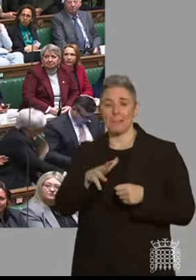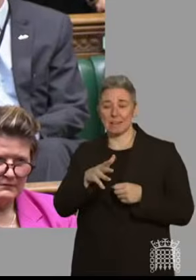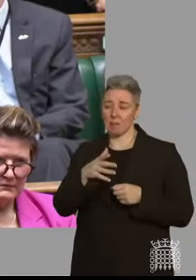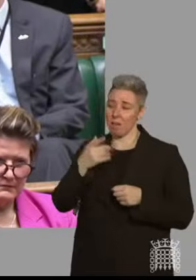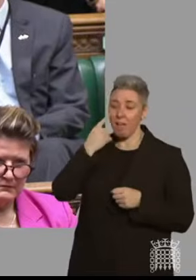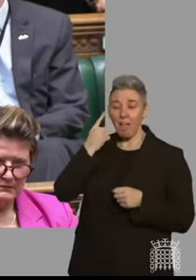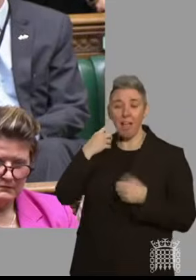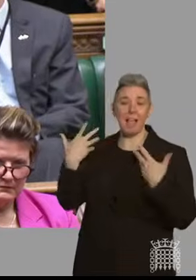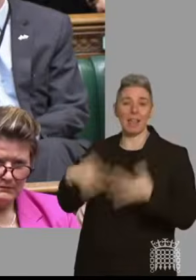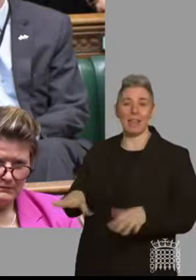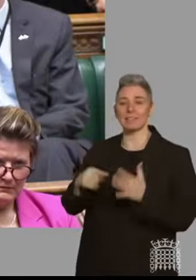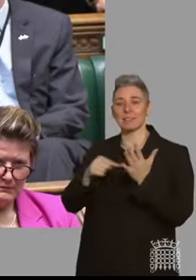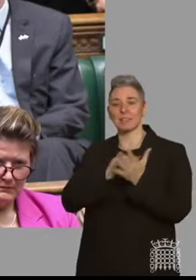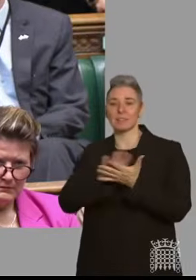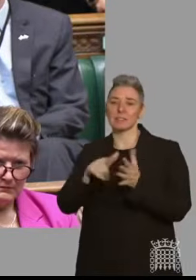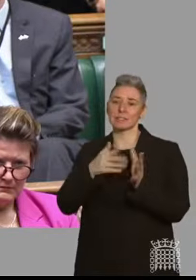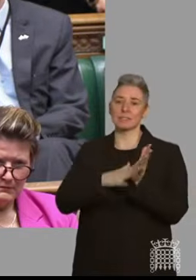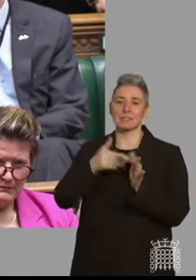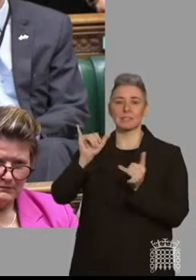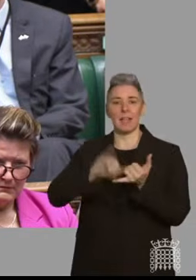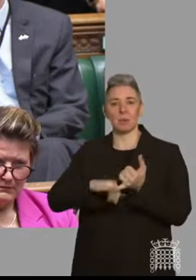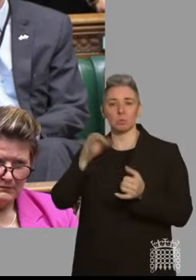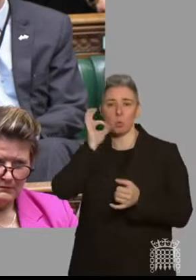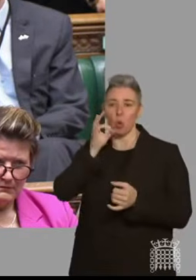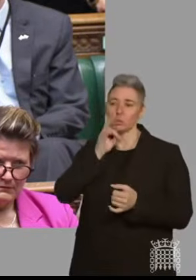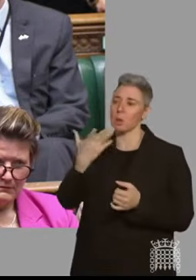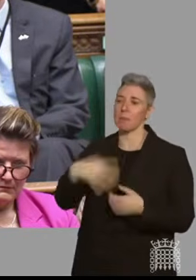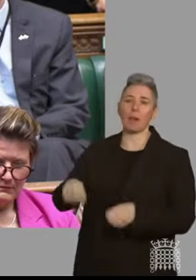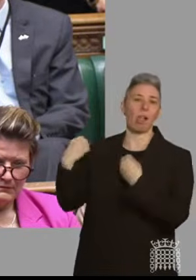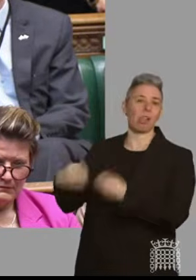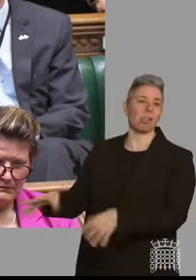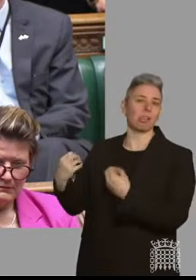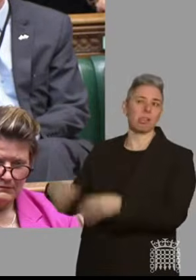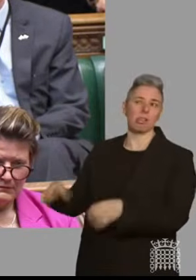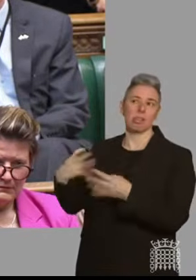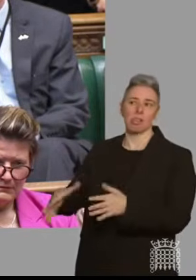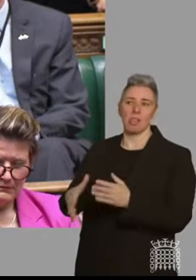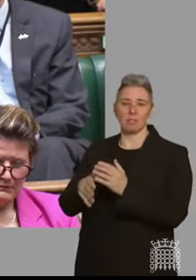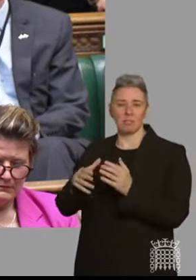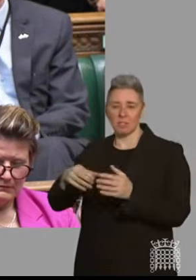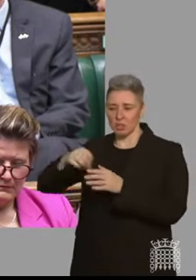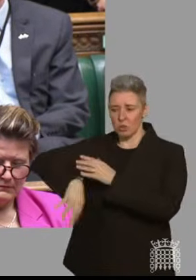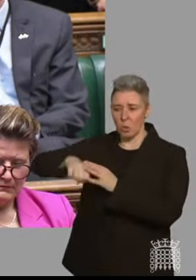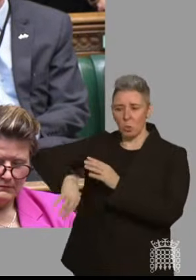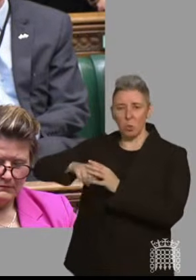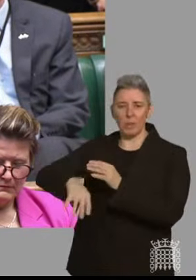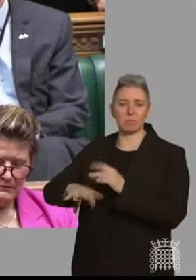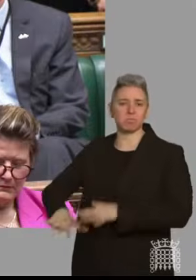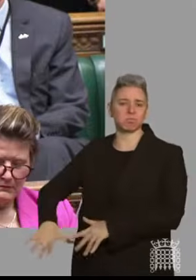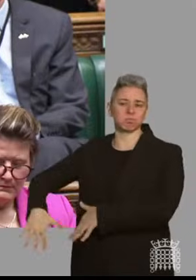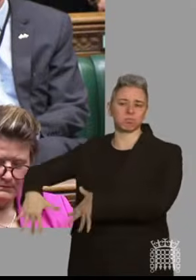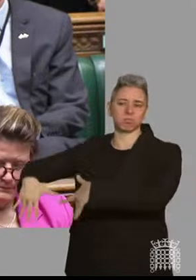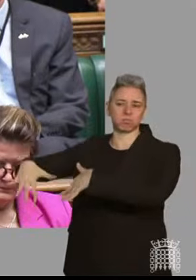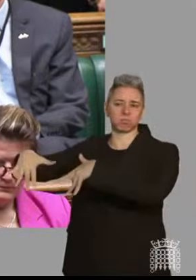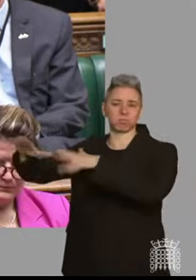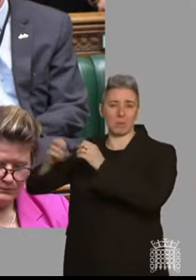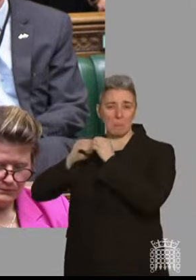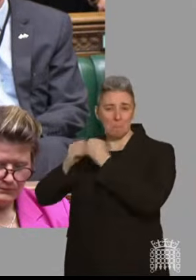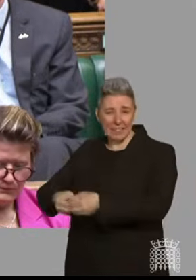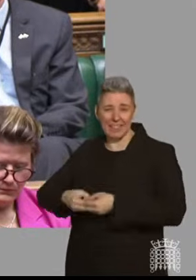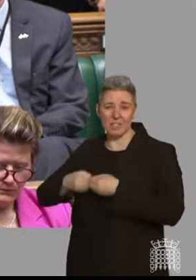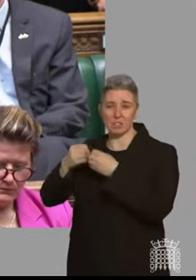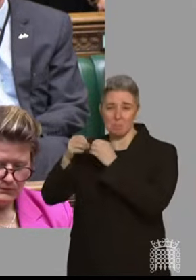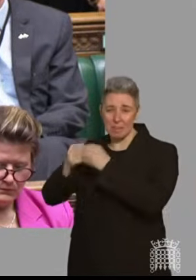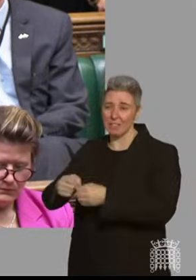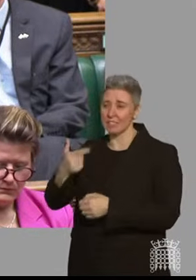all whilst racking up multi-billion-pound debts. And reports are now that they could go bust any day. Despite this, the government is